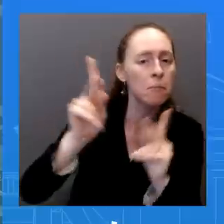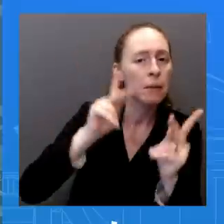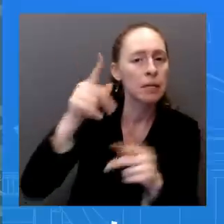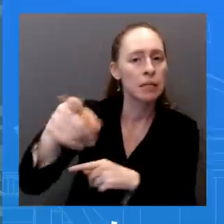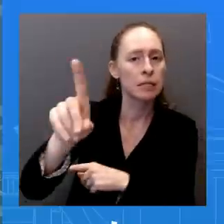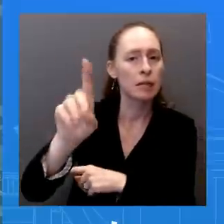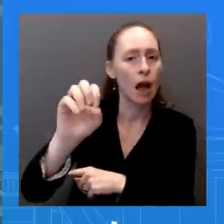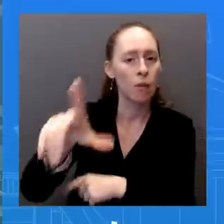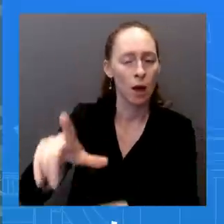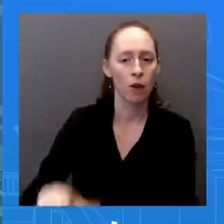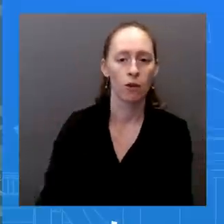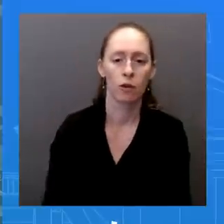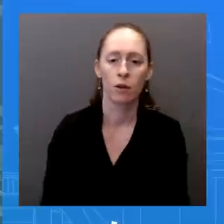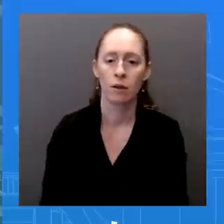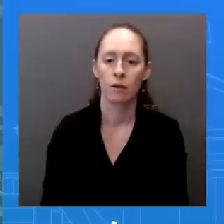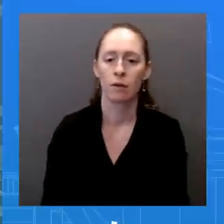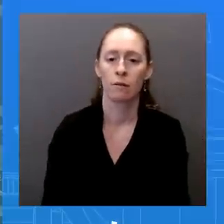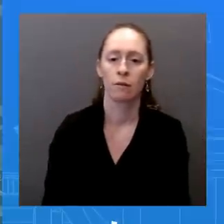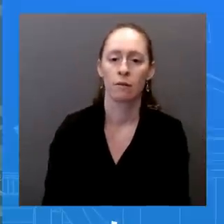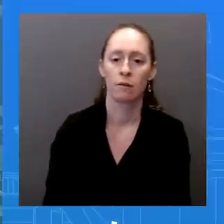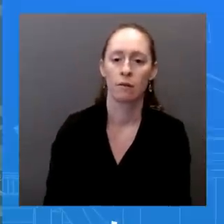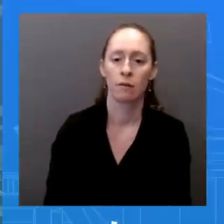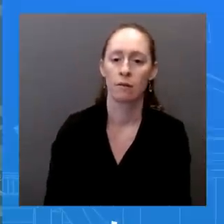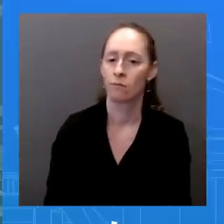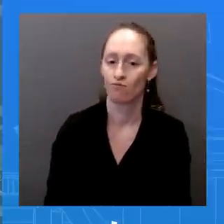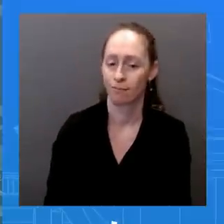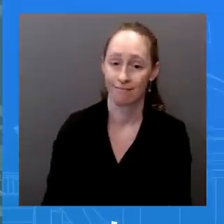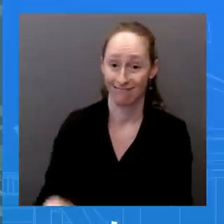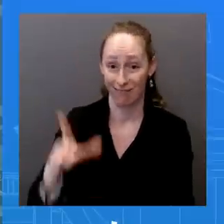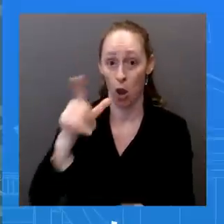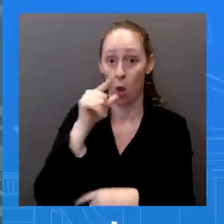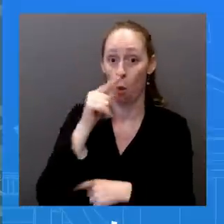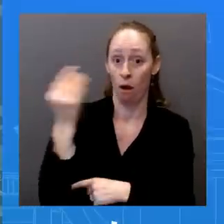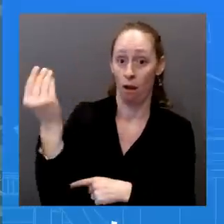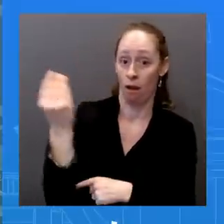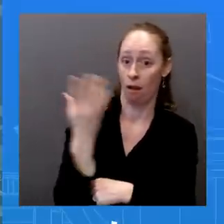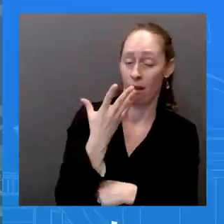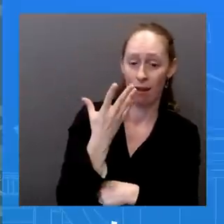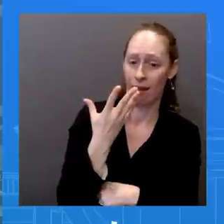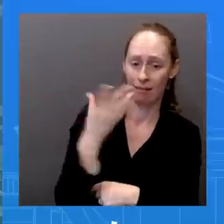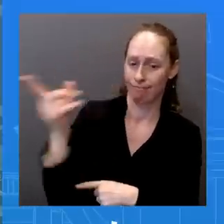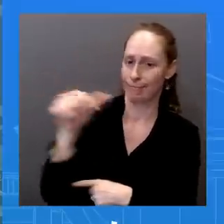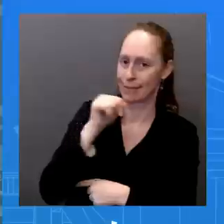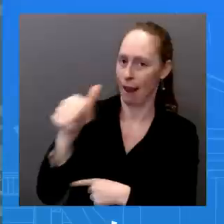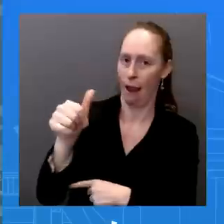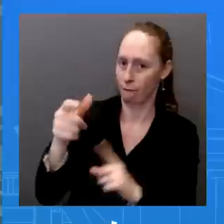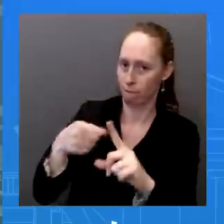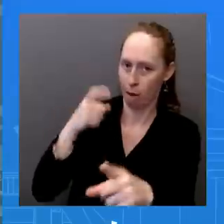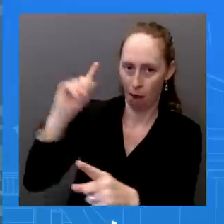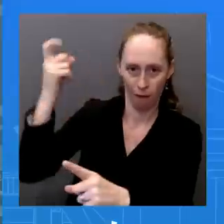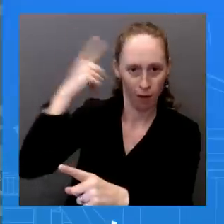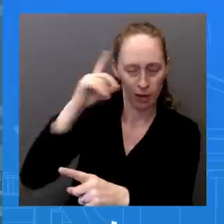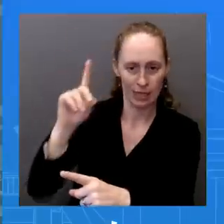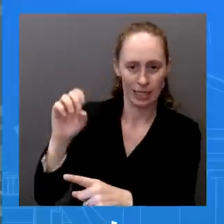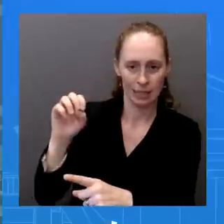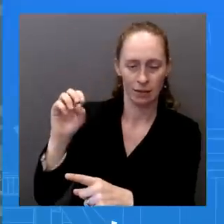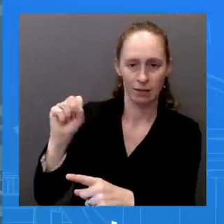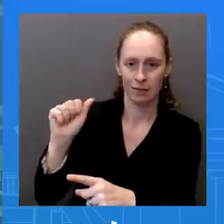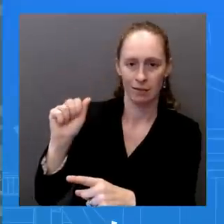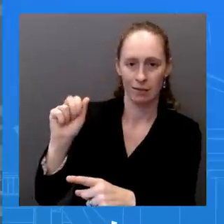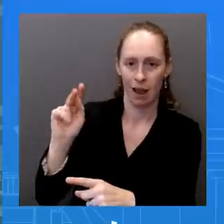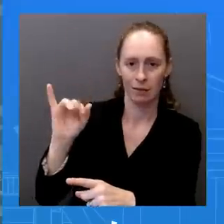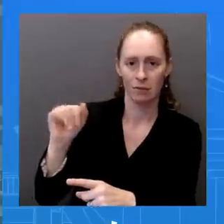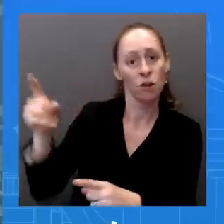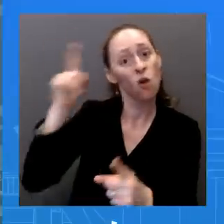DeSantis, because his only goal is, as he's made it really clear, is to create chaos and use immigrants fleeing communism as